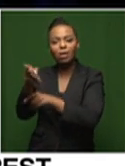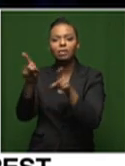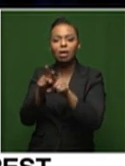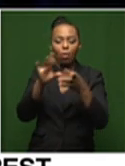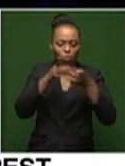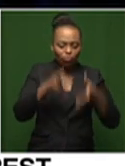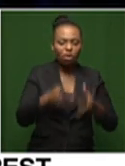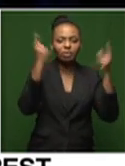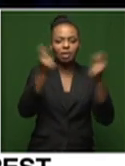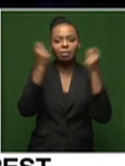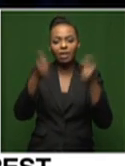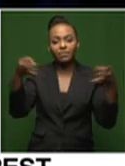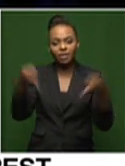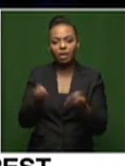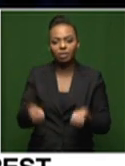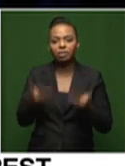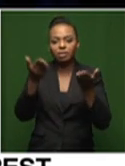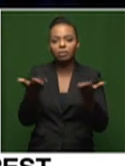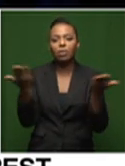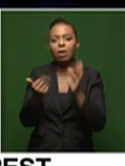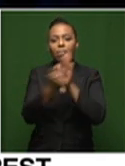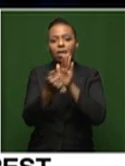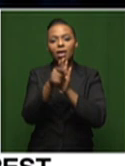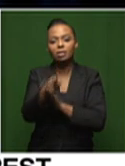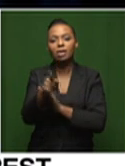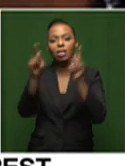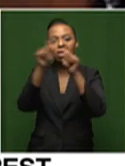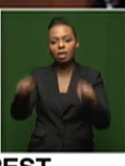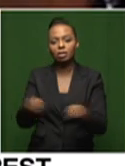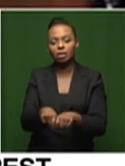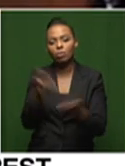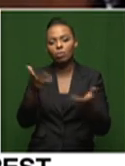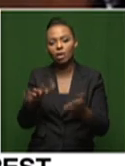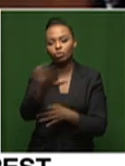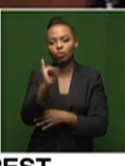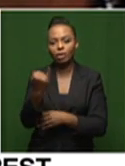home. Her funeral service will be held at the Market Theatre in Johannesburg.